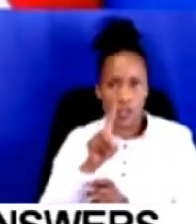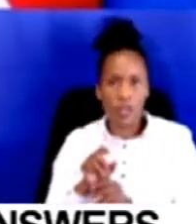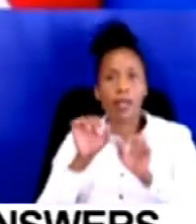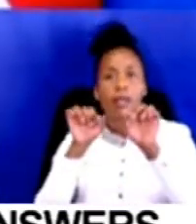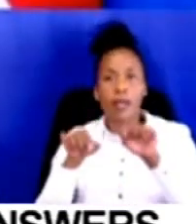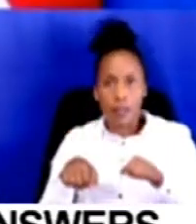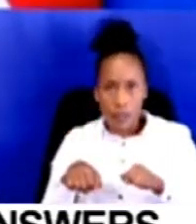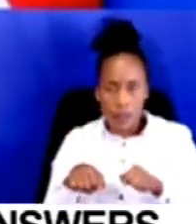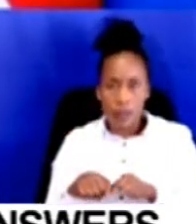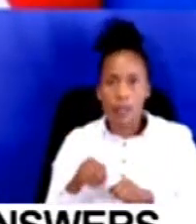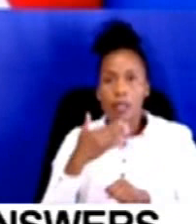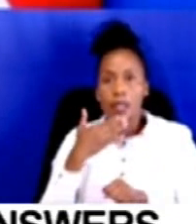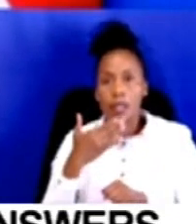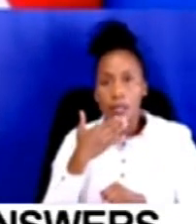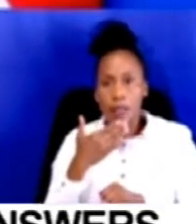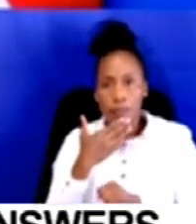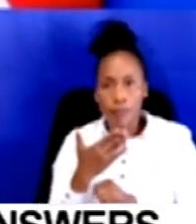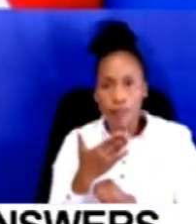Yes, thanks,